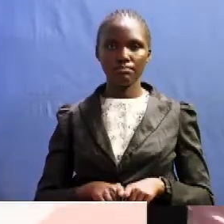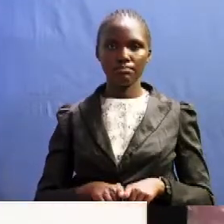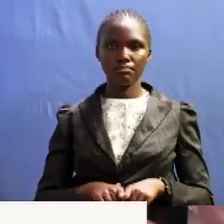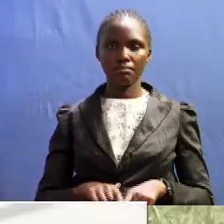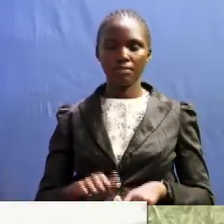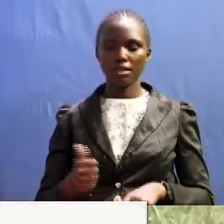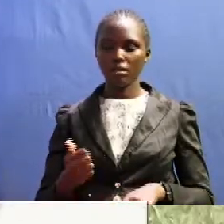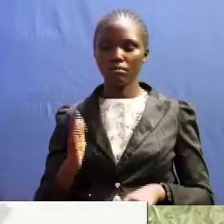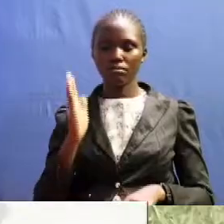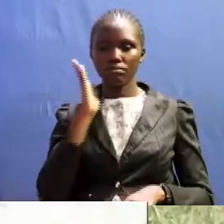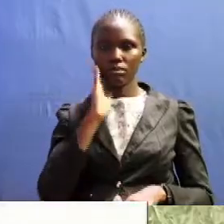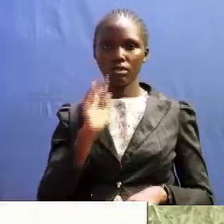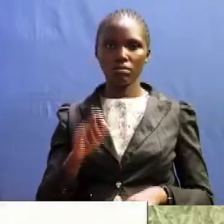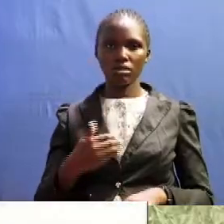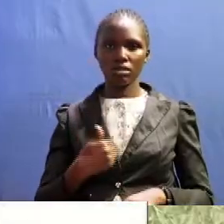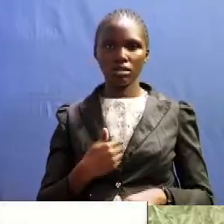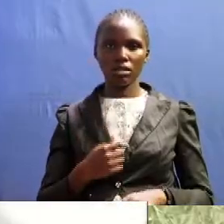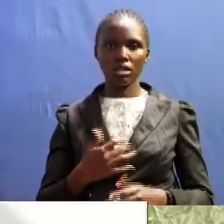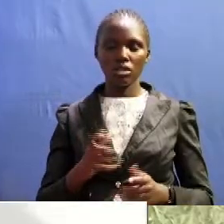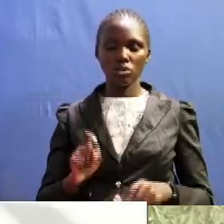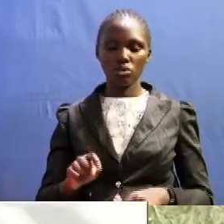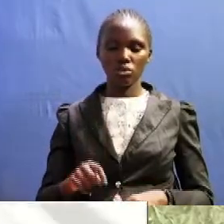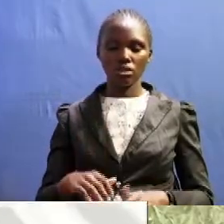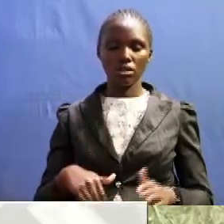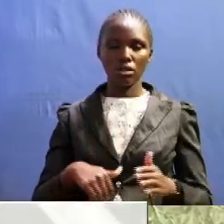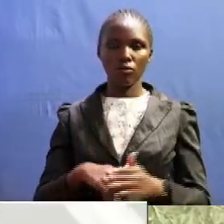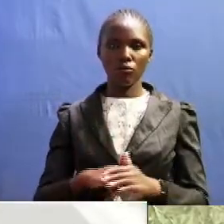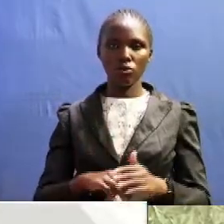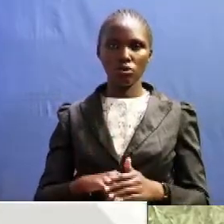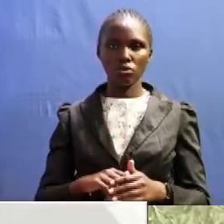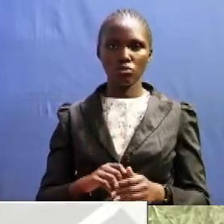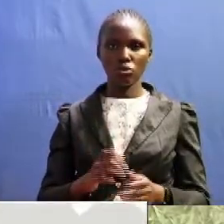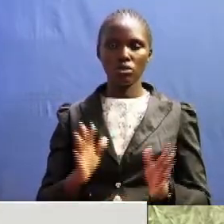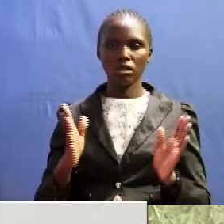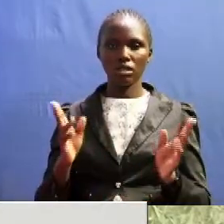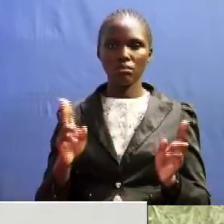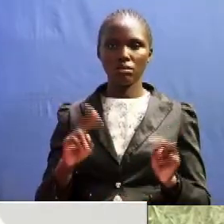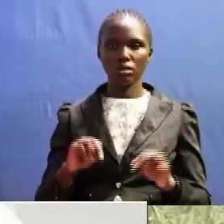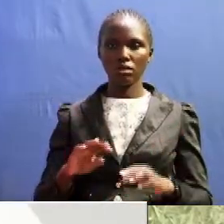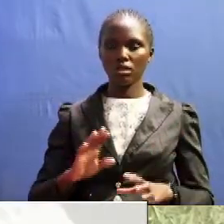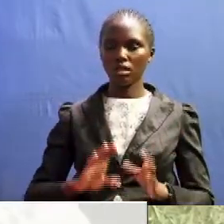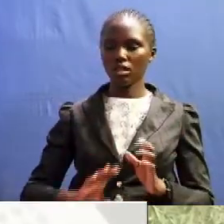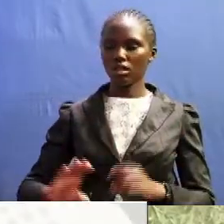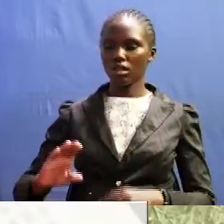pande ya wanaume. Leo tuna launch mpira ya Women County League